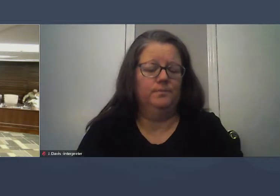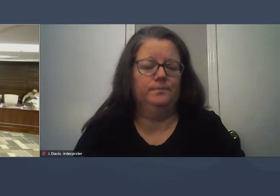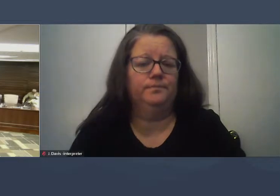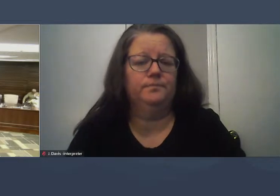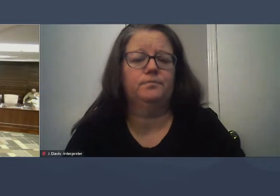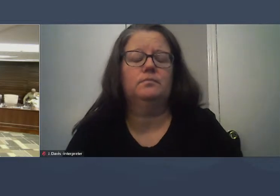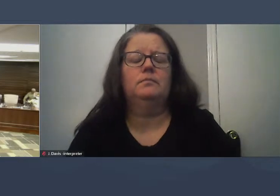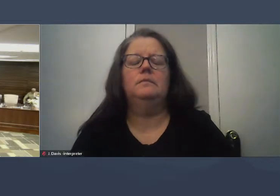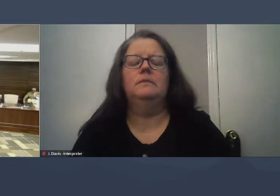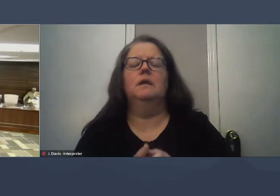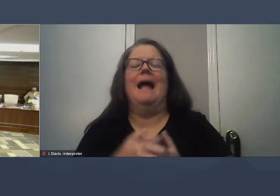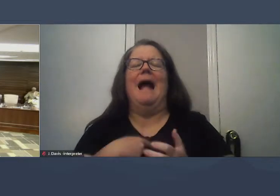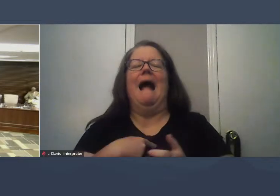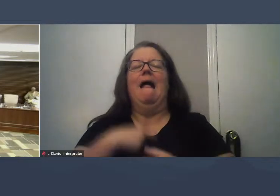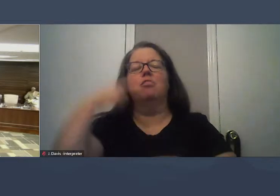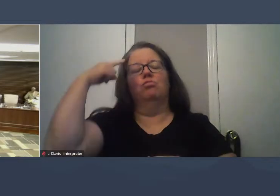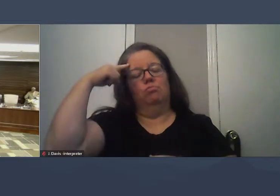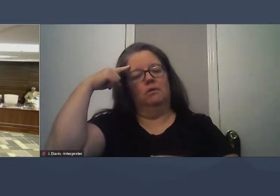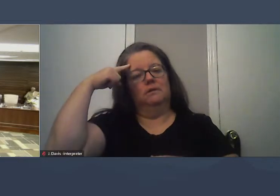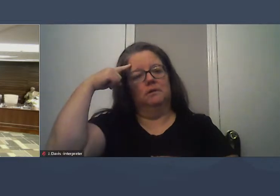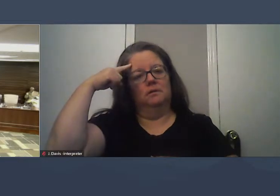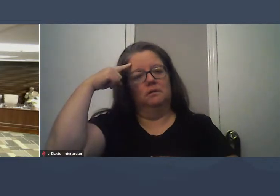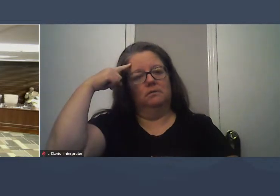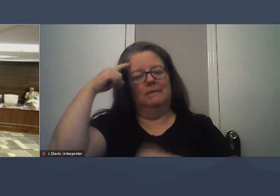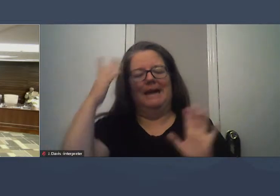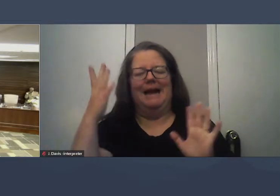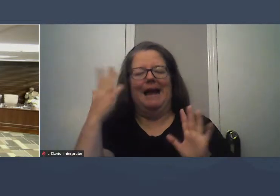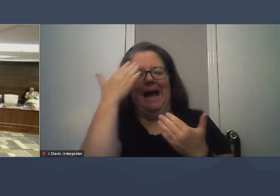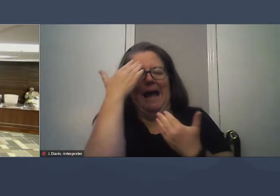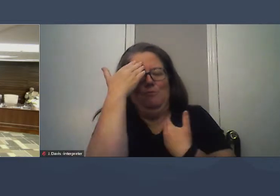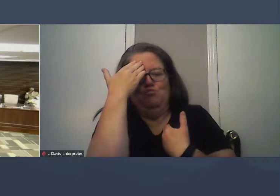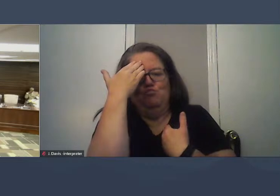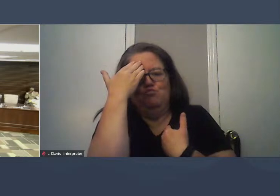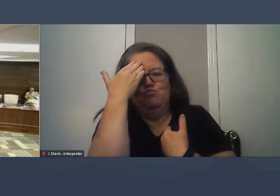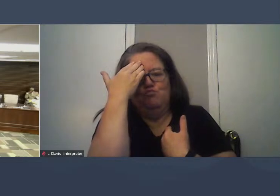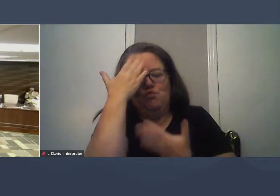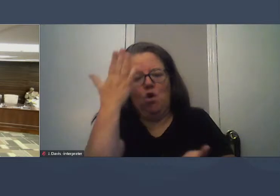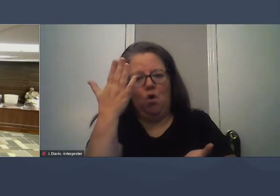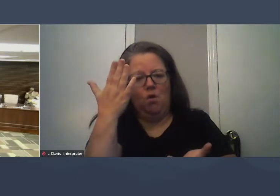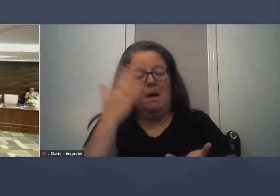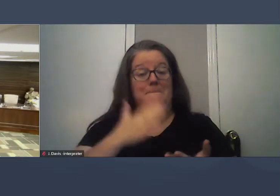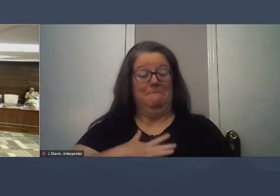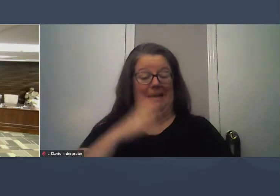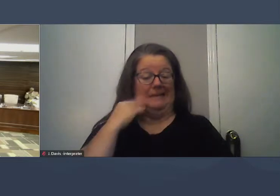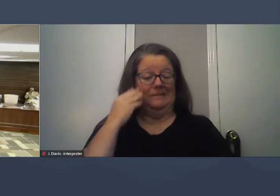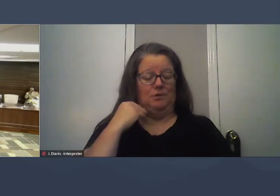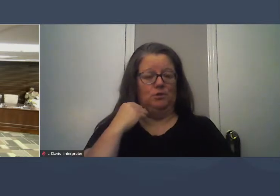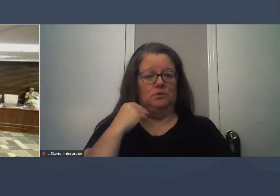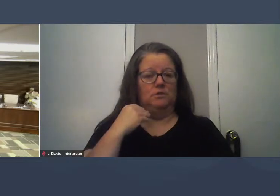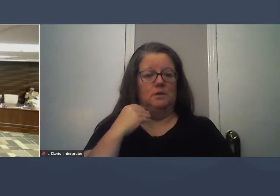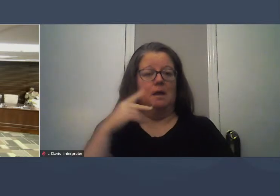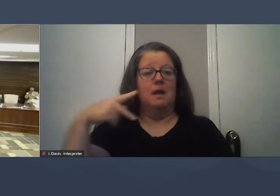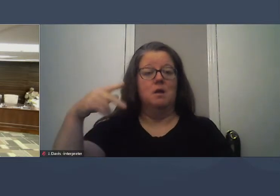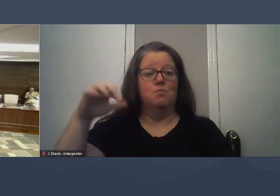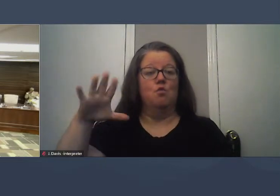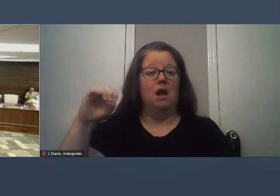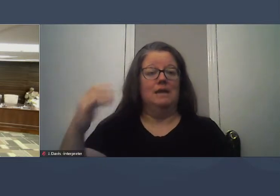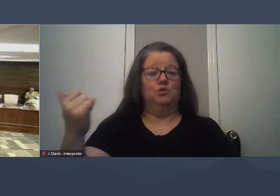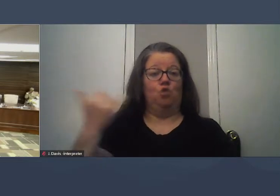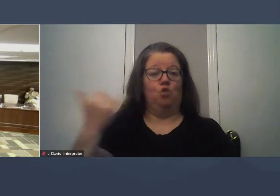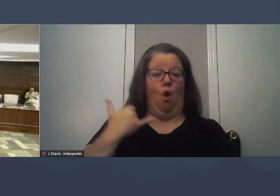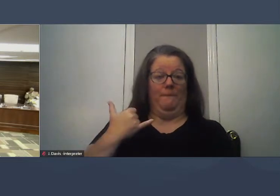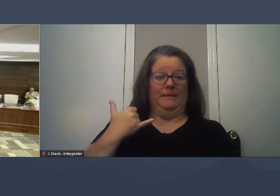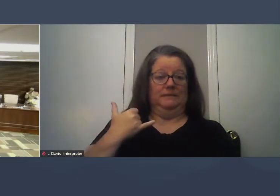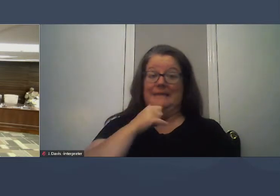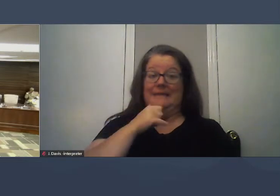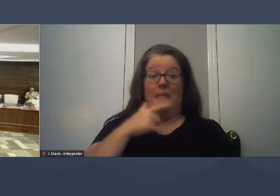people, and I don't know, it's just been my experience. I got a call from Mr. Price. He didn't call the mayor. He called me. And so when